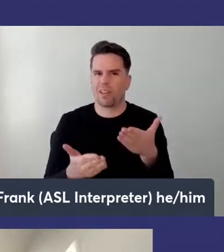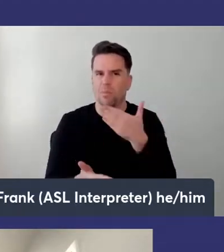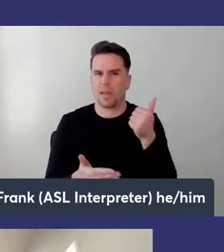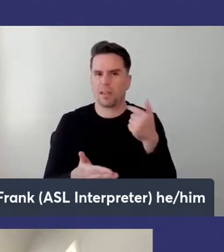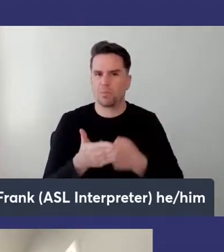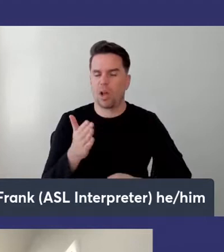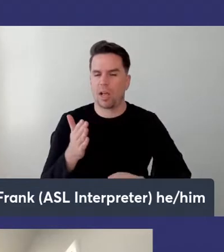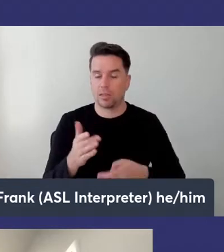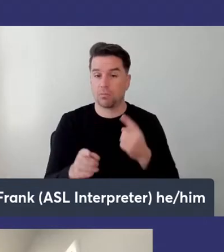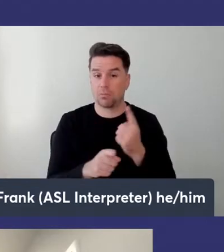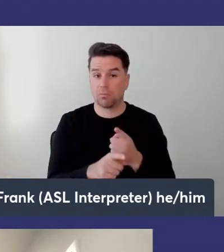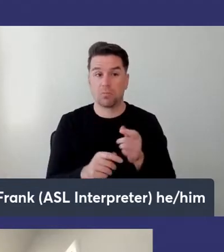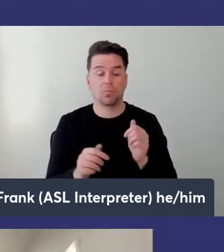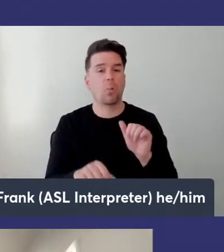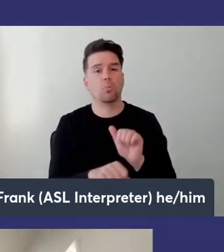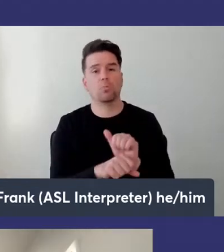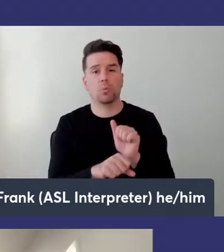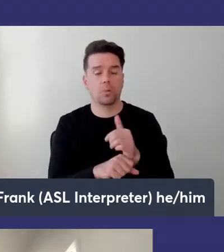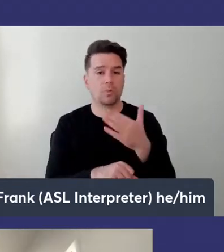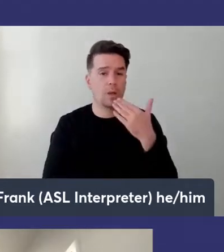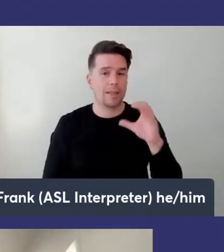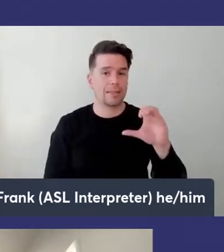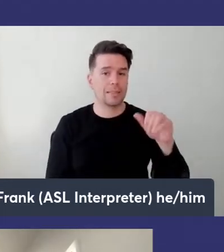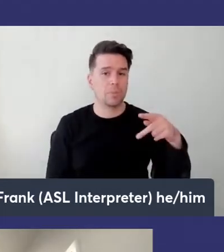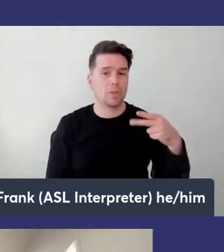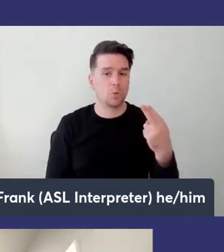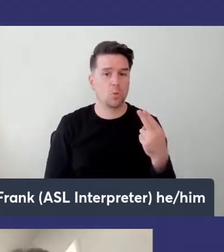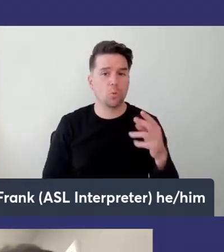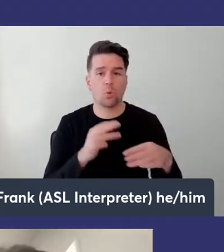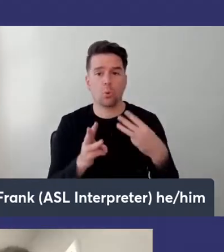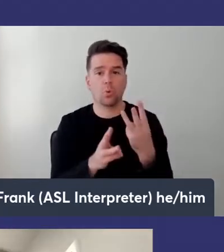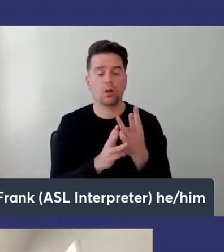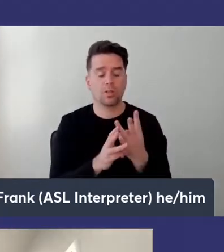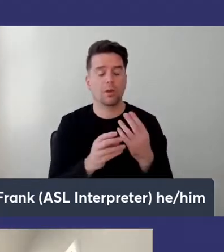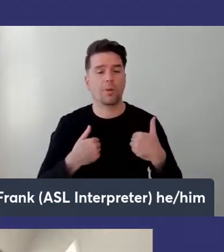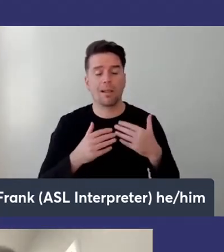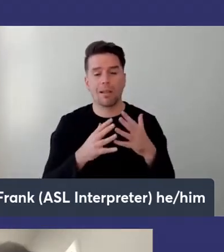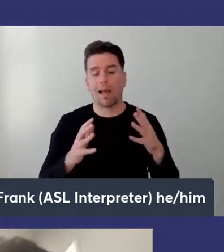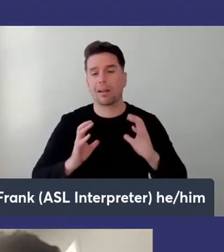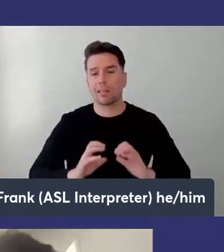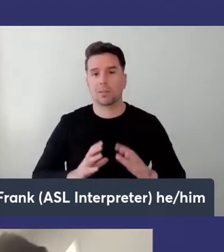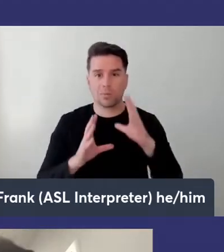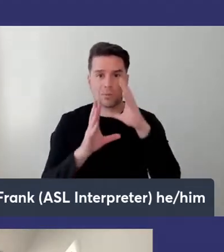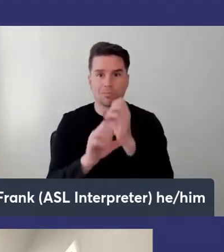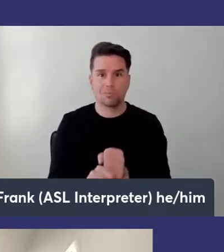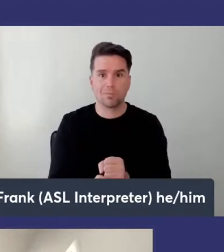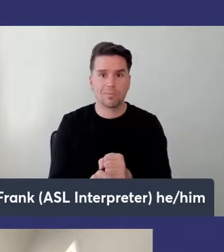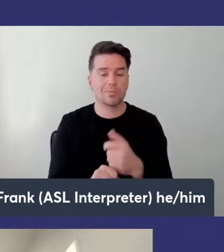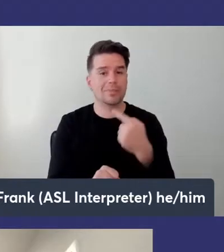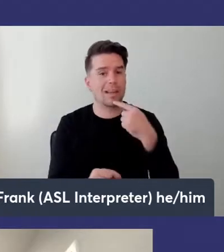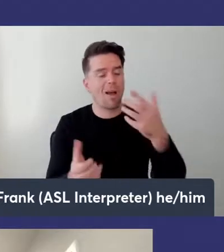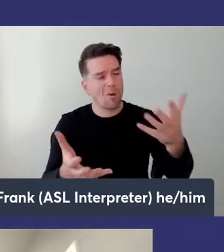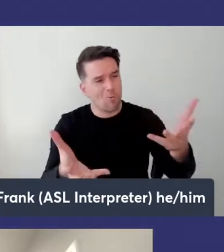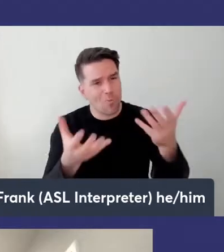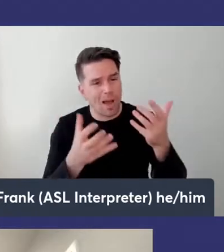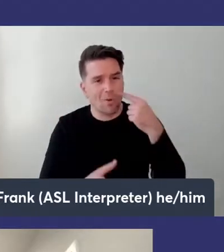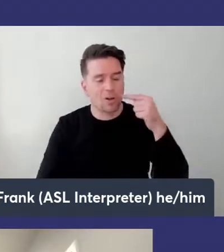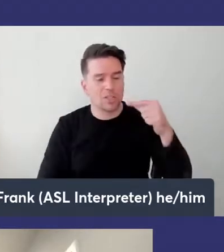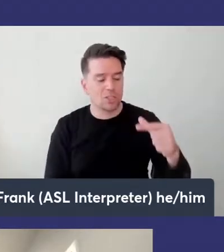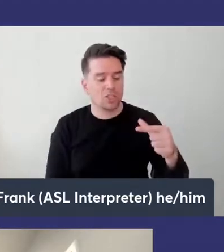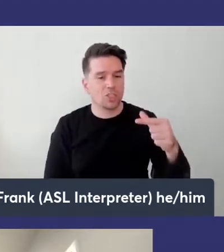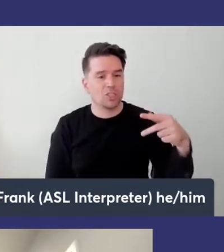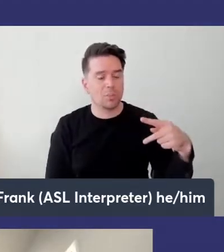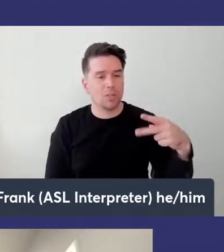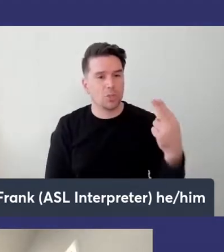it was working very well in the CPU world. We had like a lot of customer interest on like, hey, we want this for GPU as well, because like once you're training like